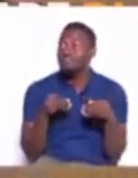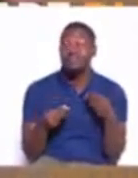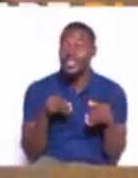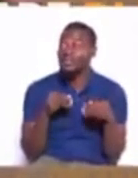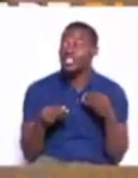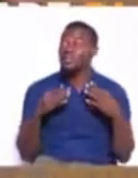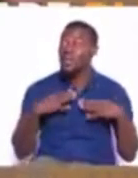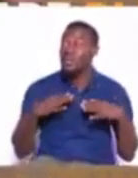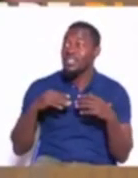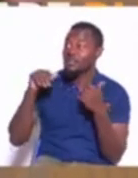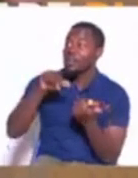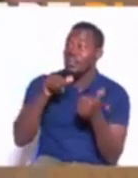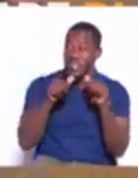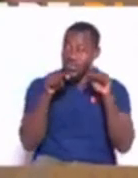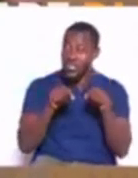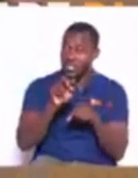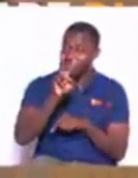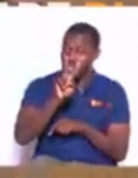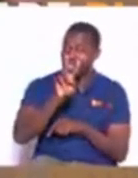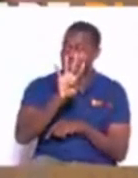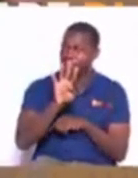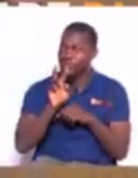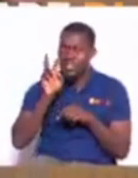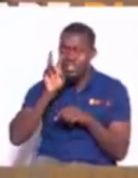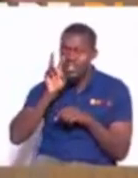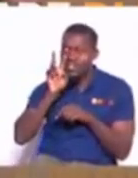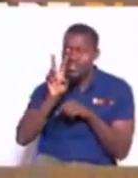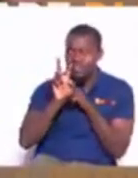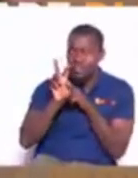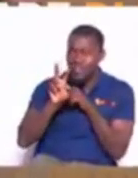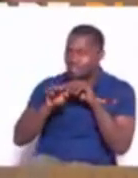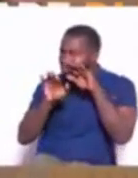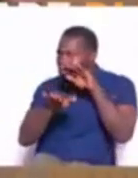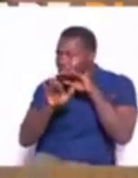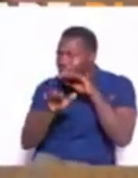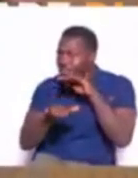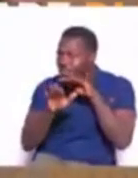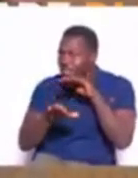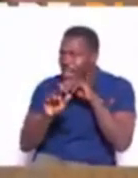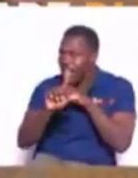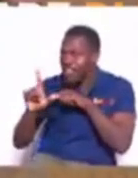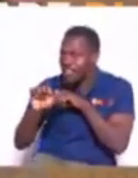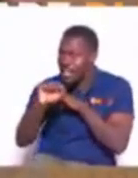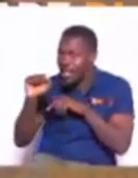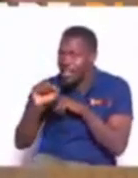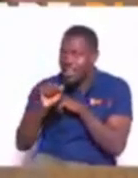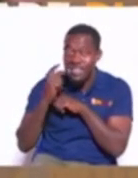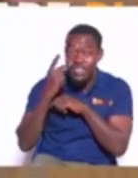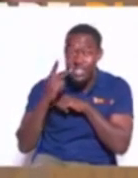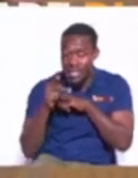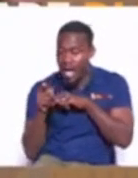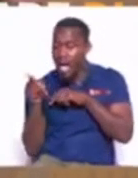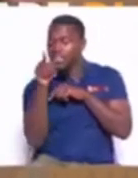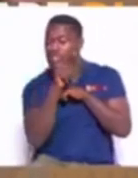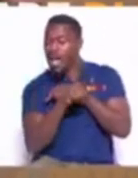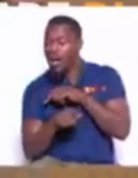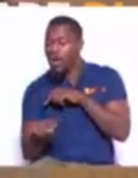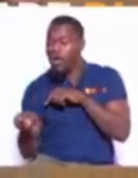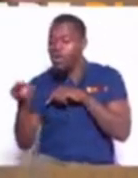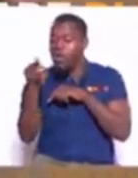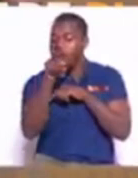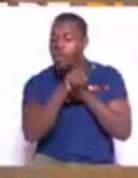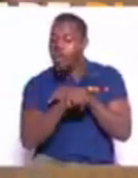this bottom right-hand side of the picture, maybe your left, you'll see a circle around the